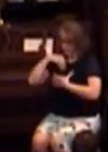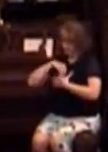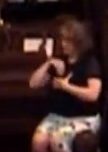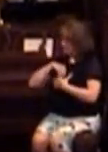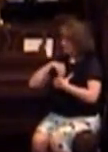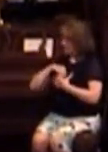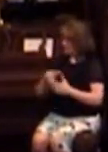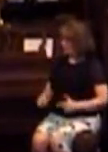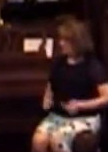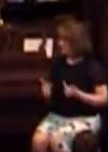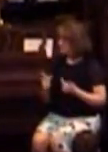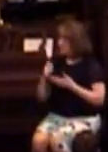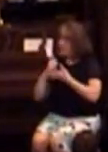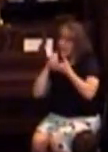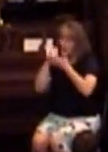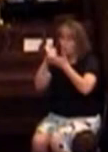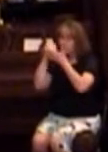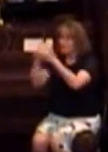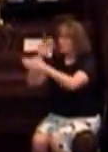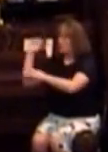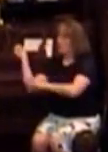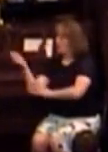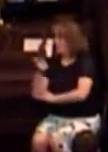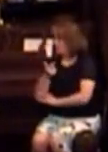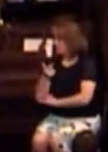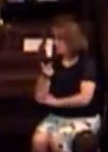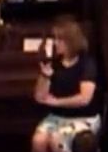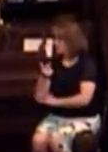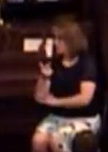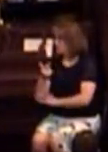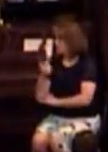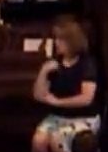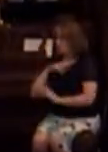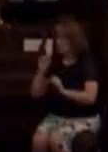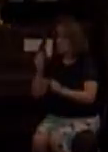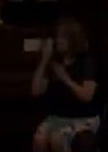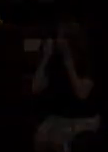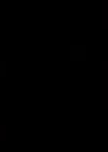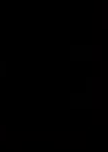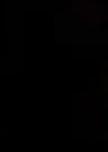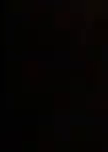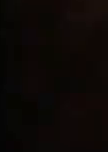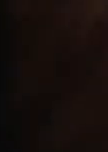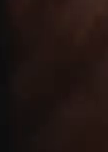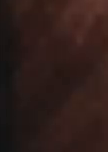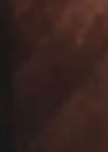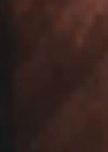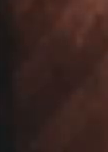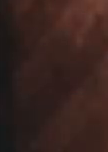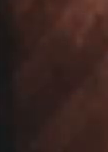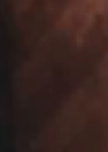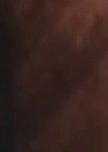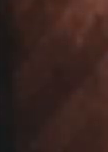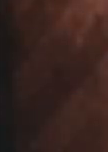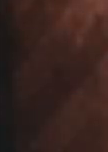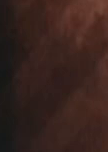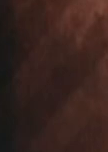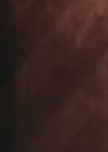Help us all to be able to see. In your name we pray. Amen. Father God,